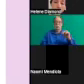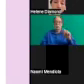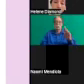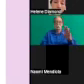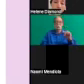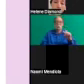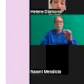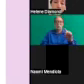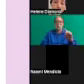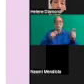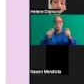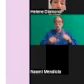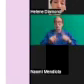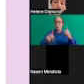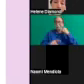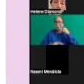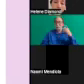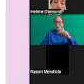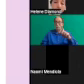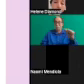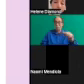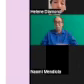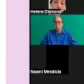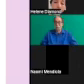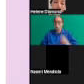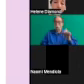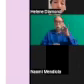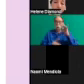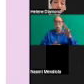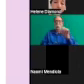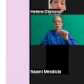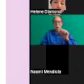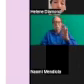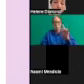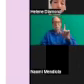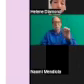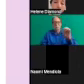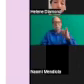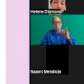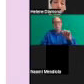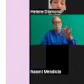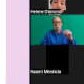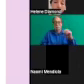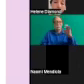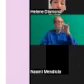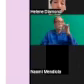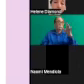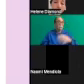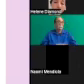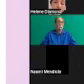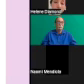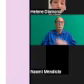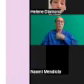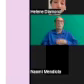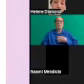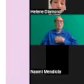disability. That's blatant ableism, and it's just it's terrible. It's a disgusting thing that we have to